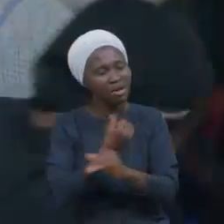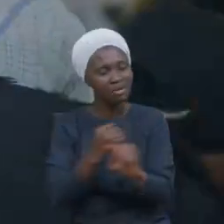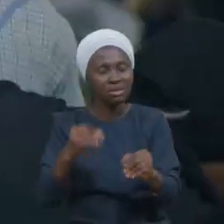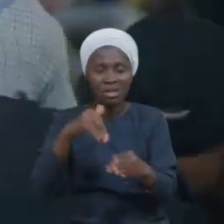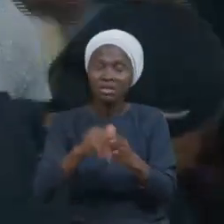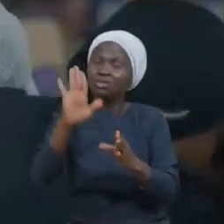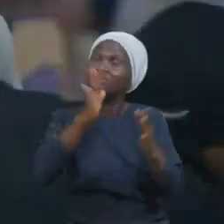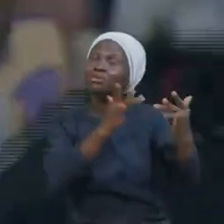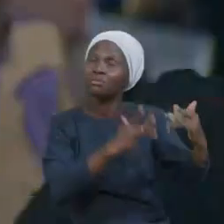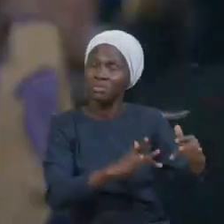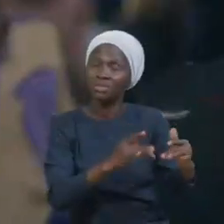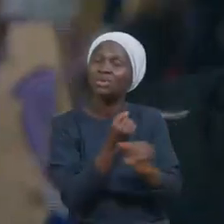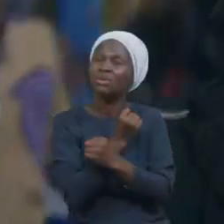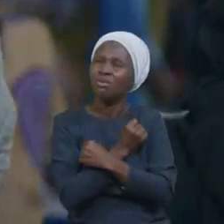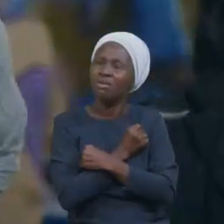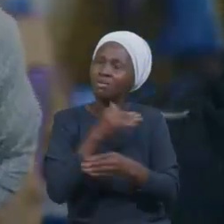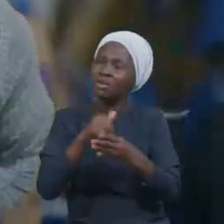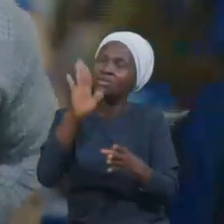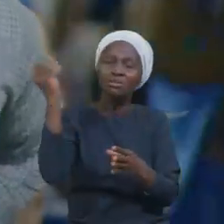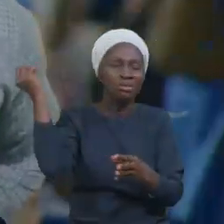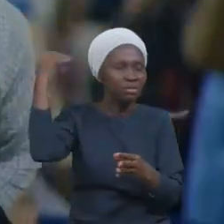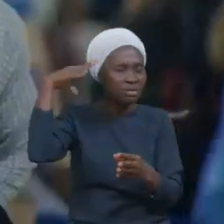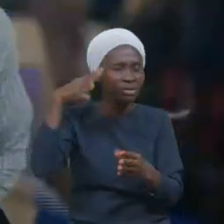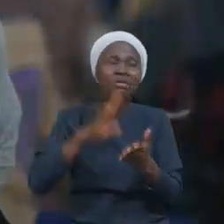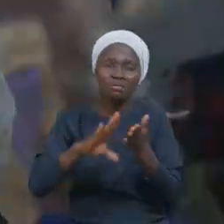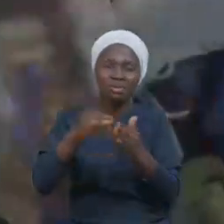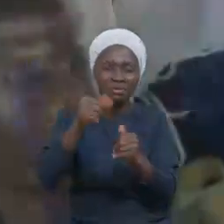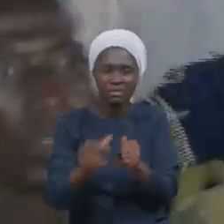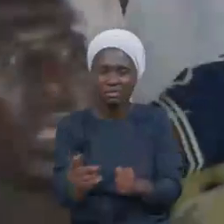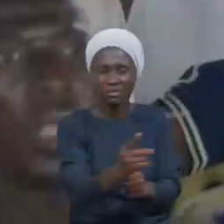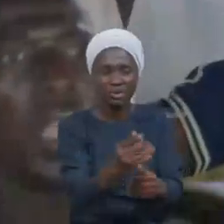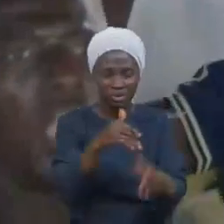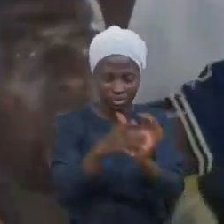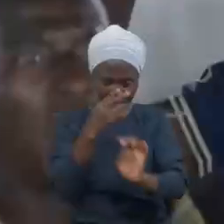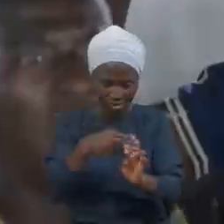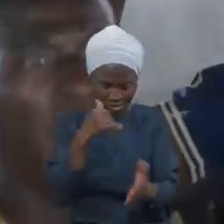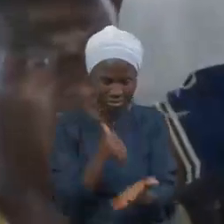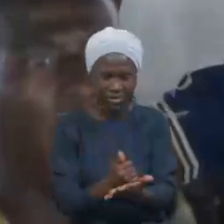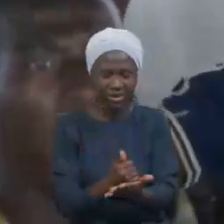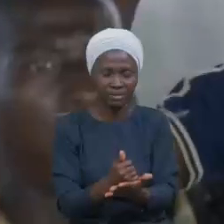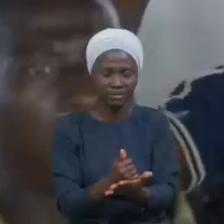grace, forgive everyone in Jesus' name.